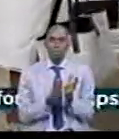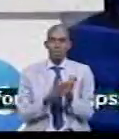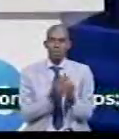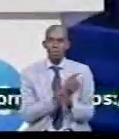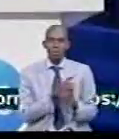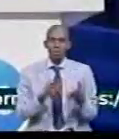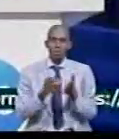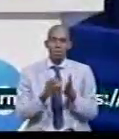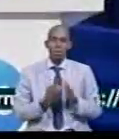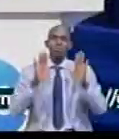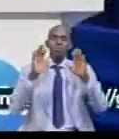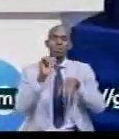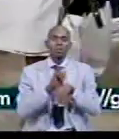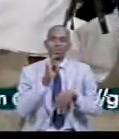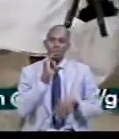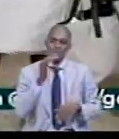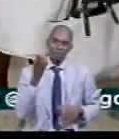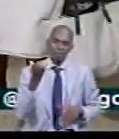there.